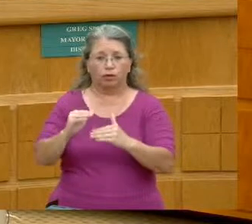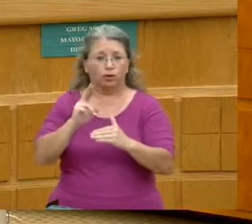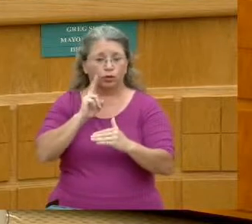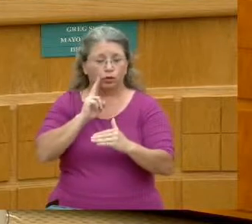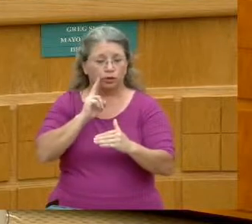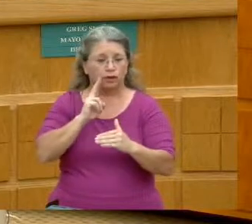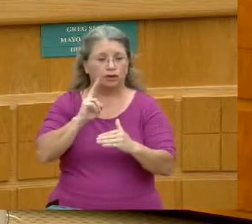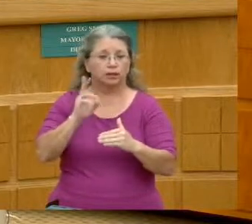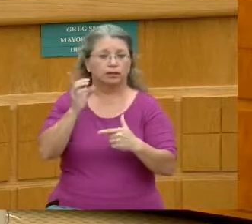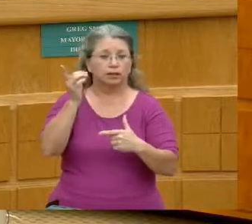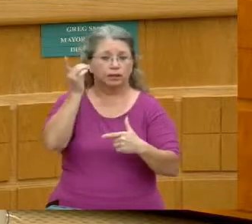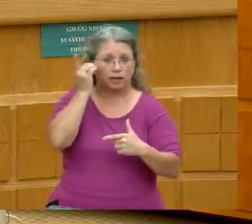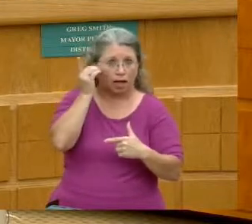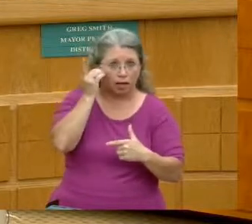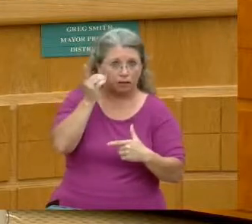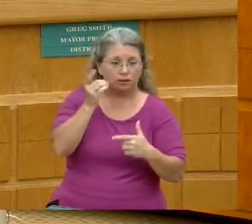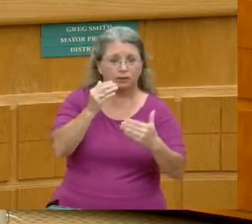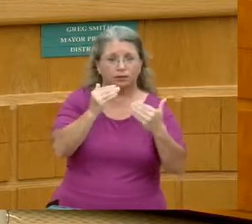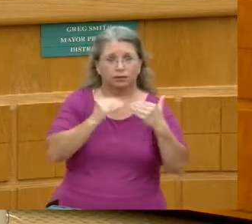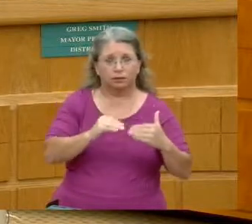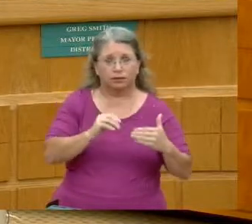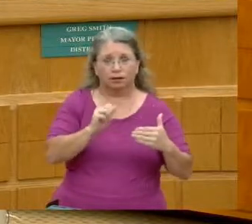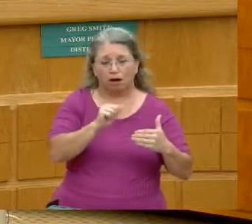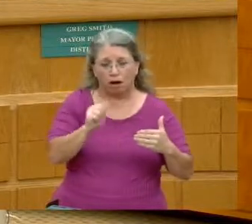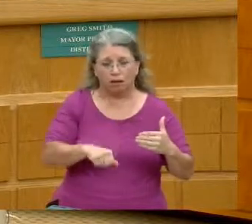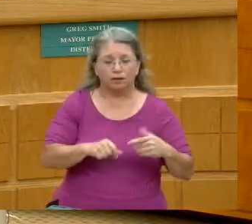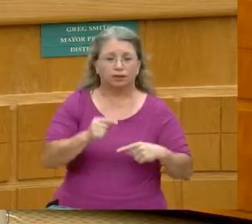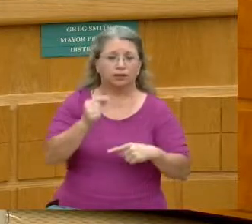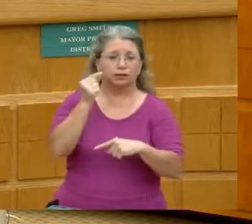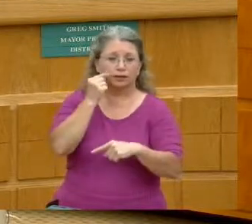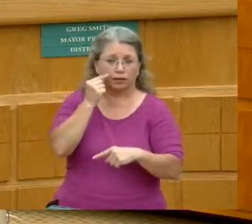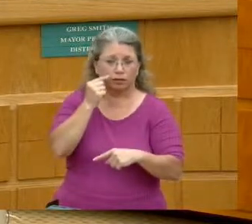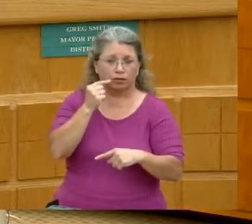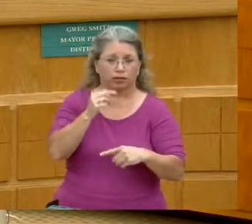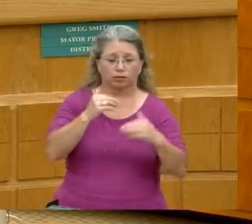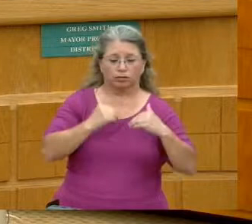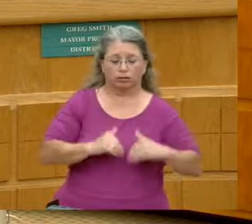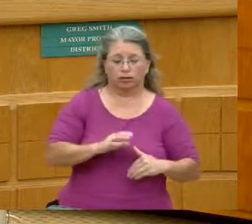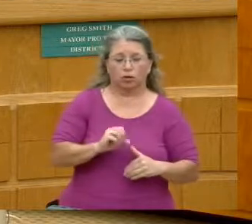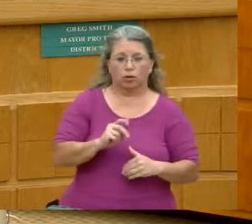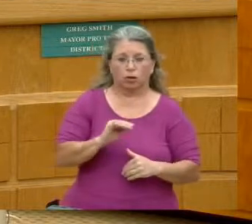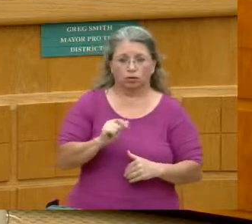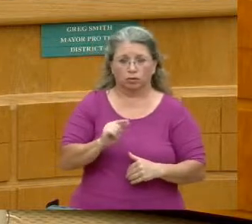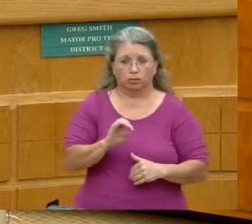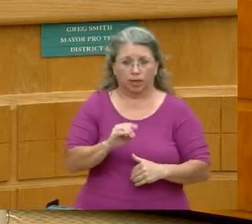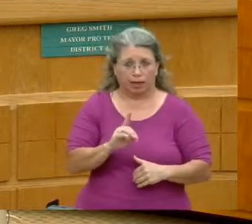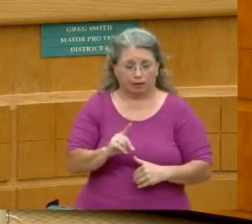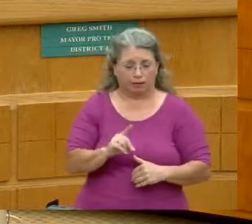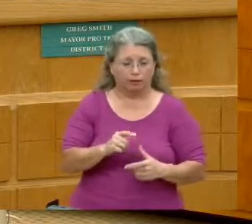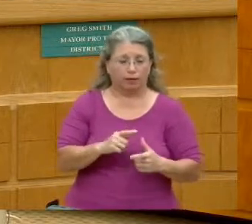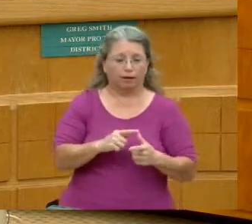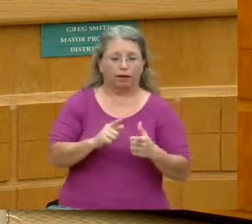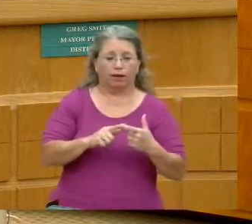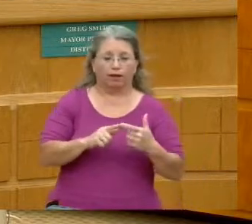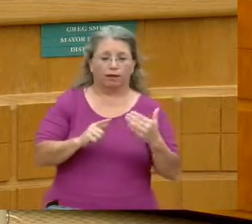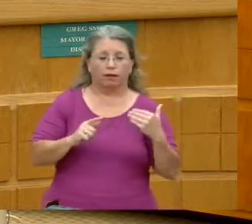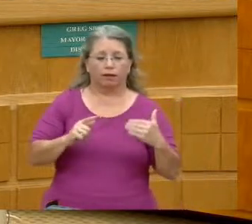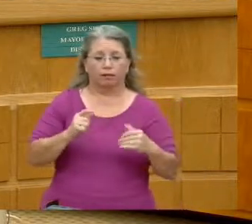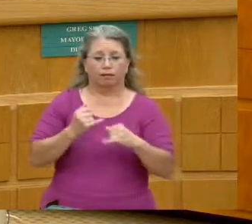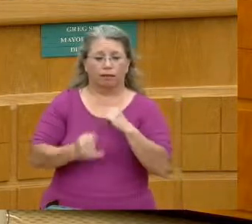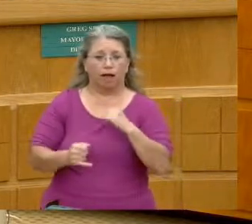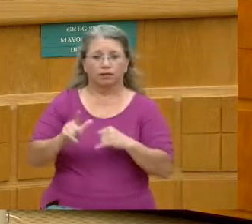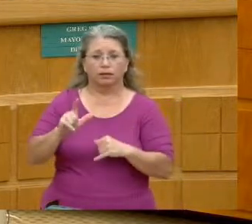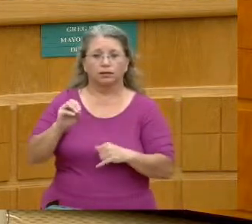Dallas, Austin, San Antonio, and then us down here in the coastal bend, and lastly, Longview